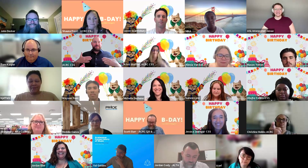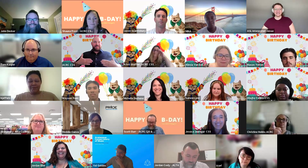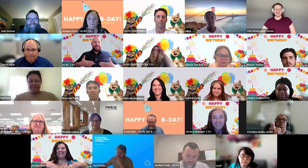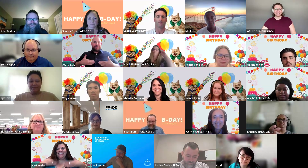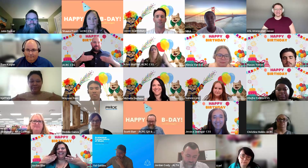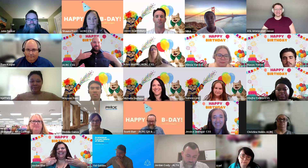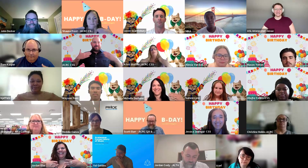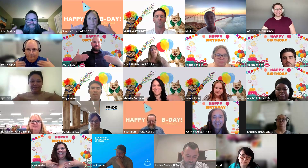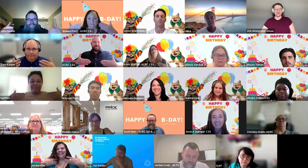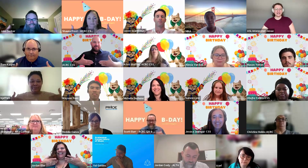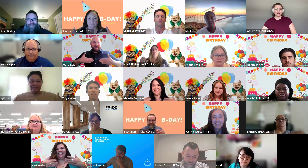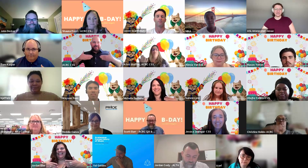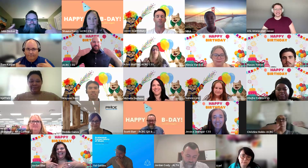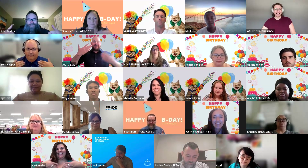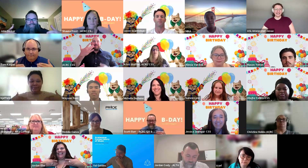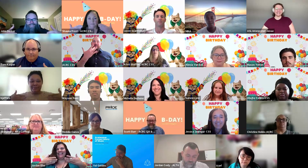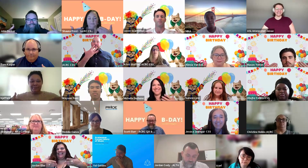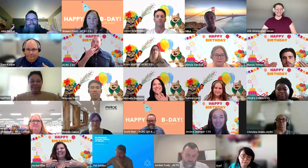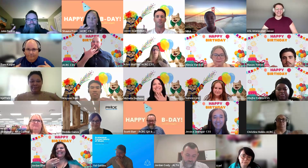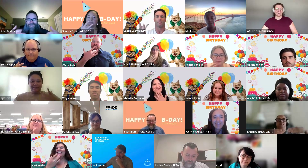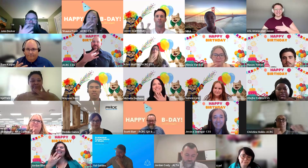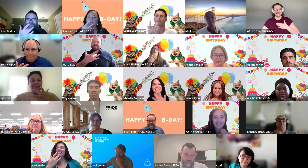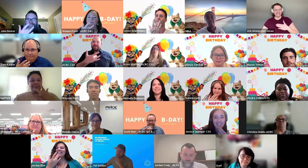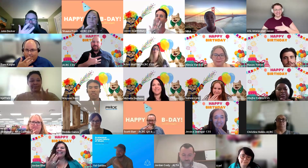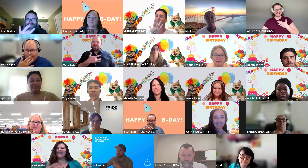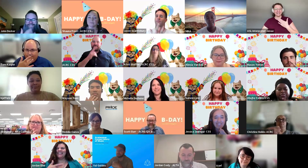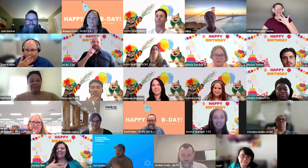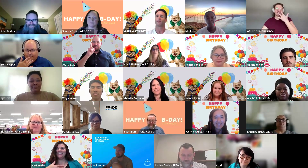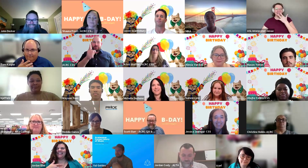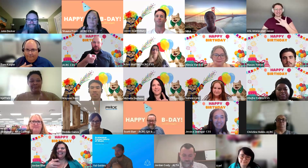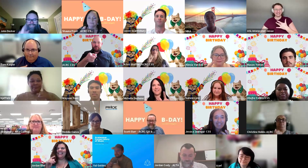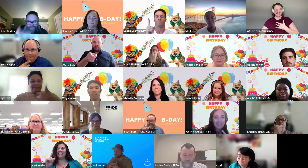Ready? No sound, just signing.